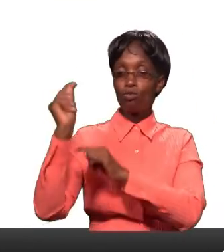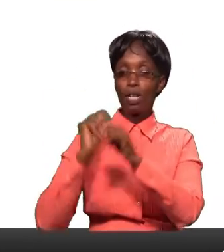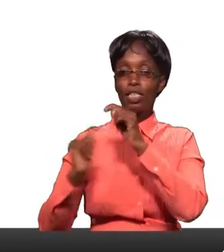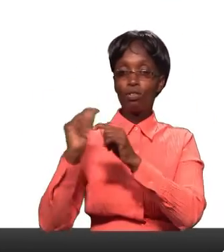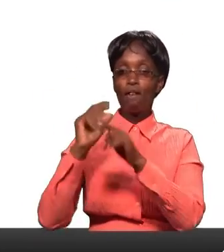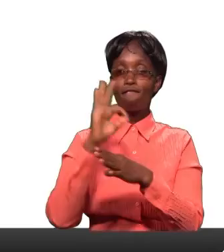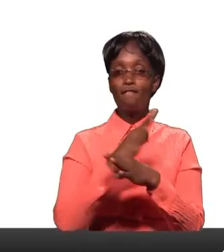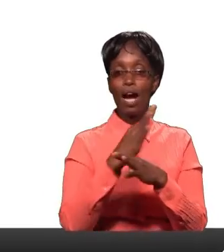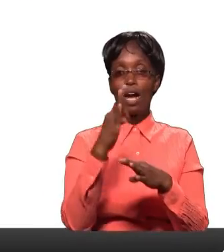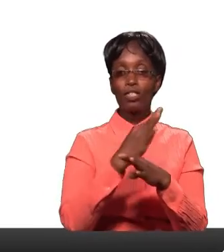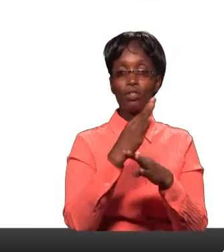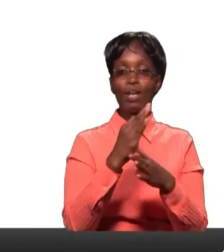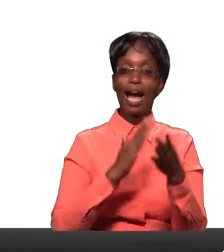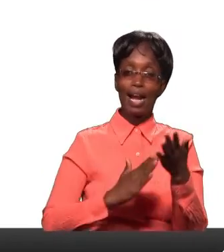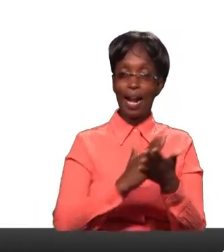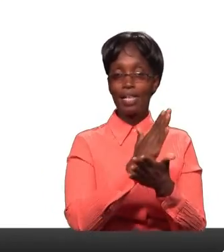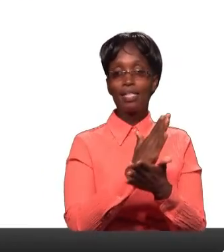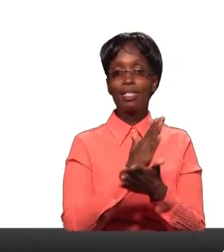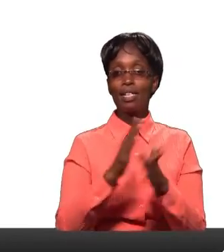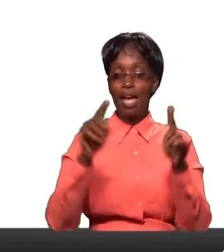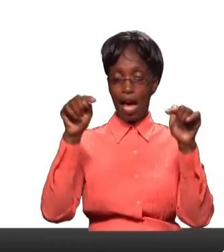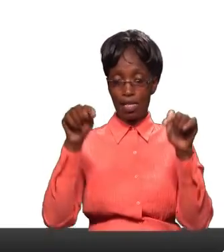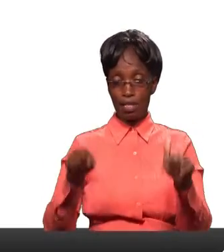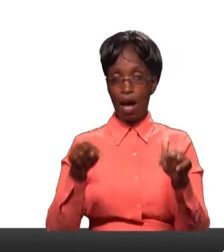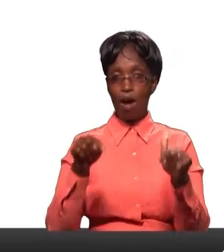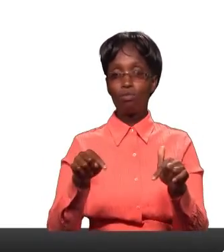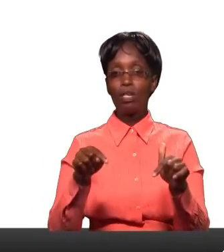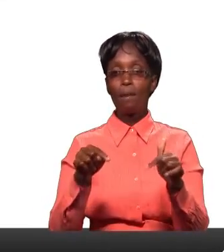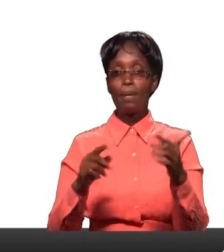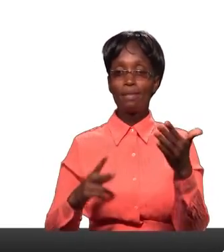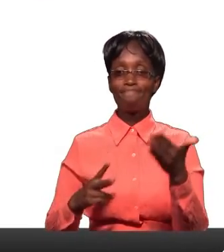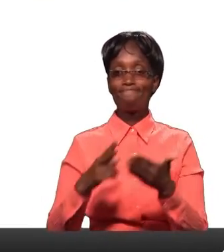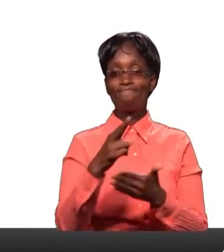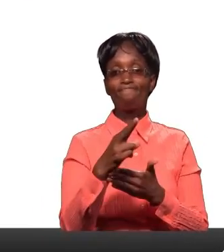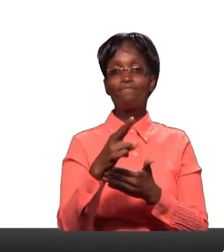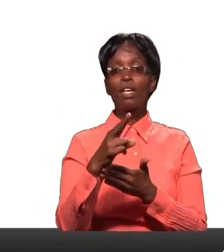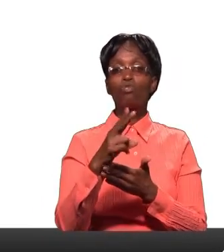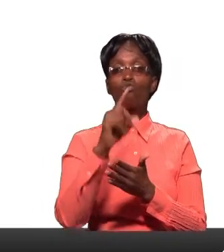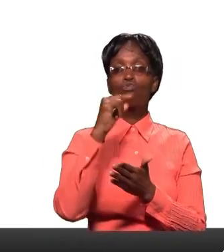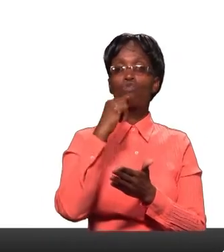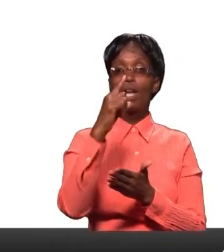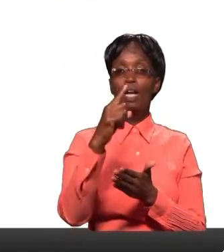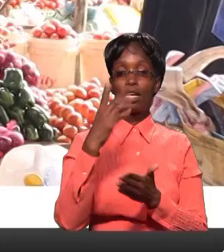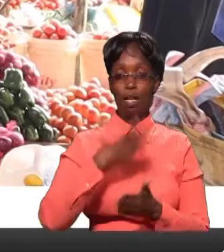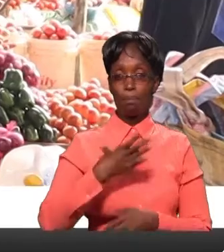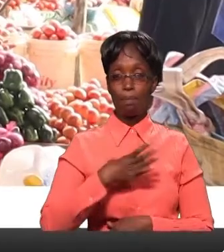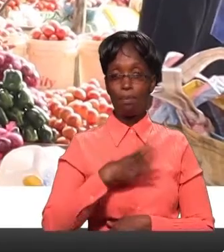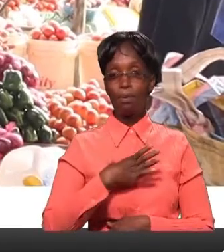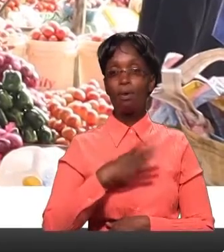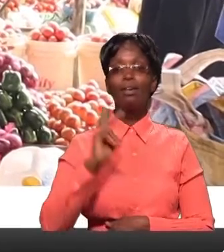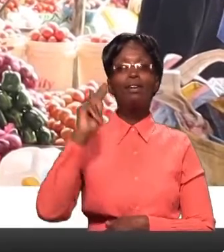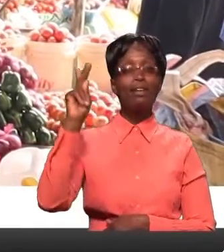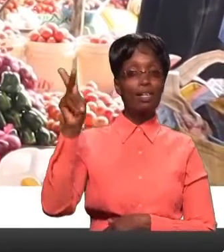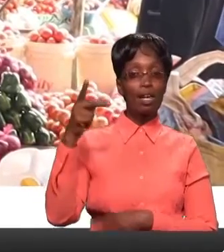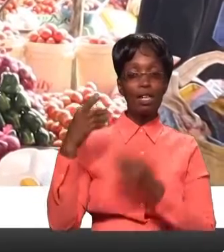traditional unions and rites is hereby capped at 100 persons. Na